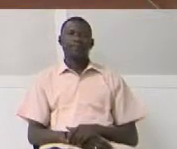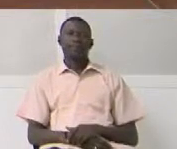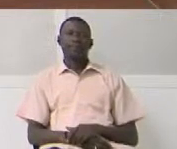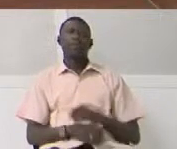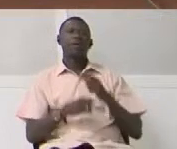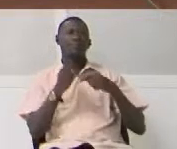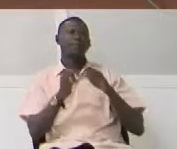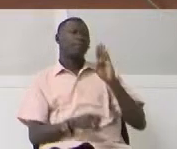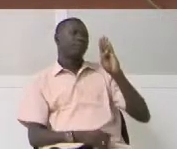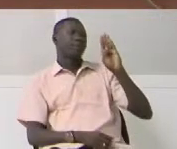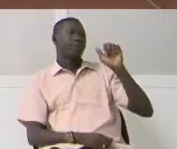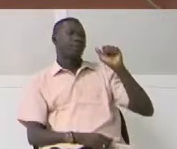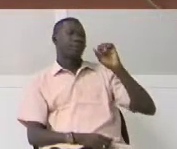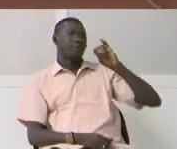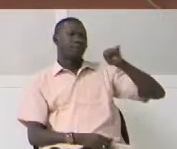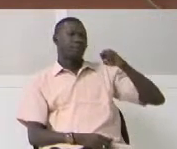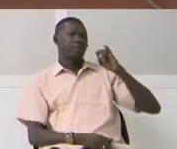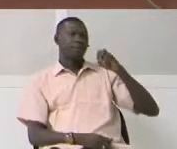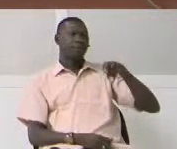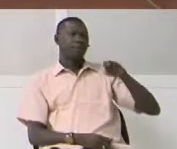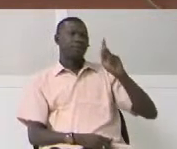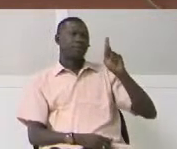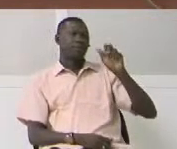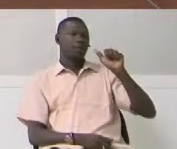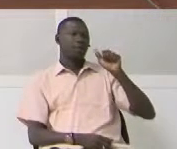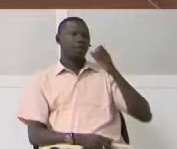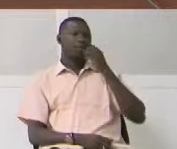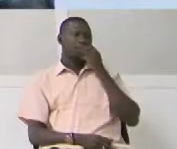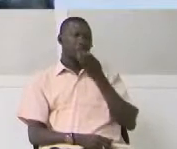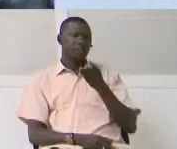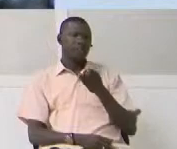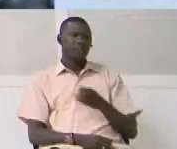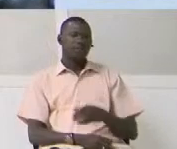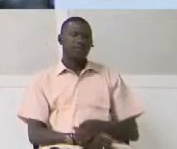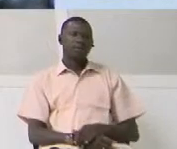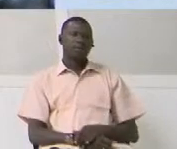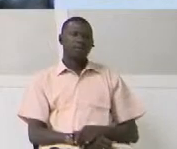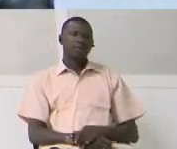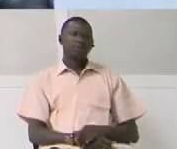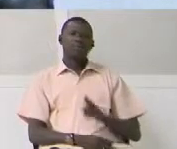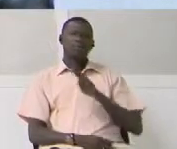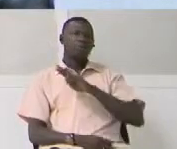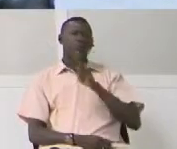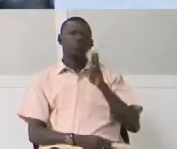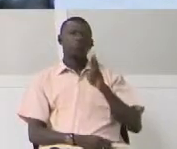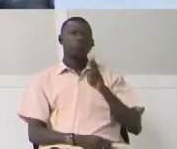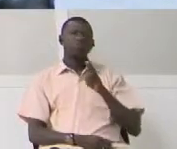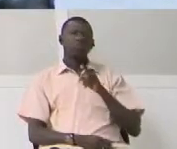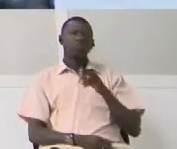So Bajinka said, "A man who runs in the valley, suma tanta ak."